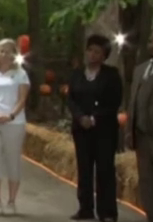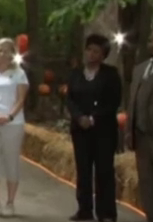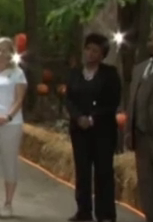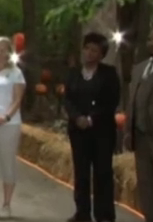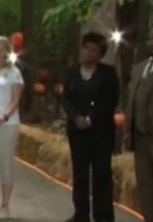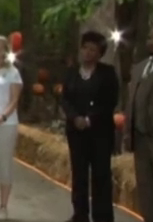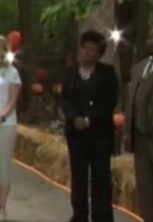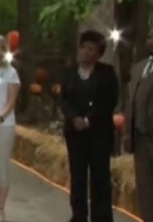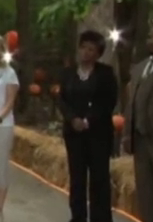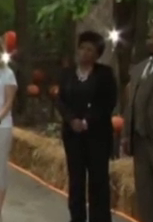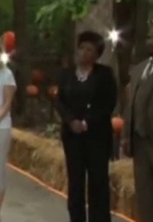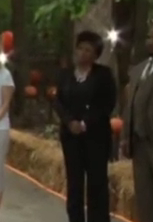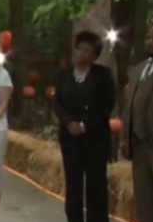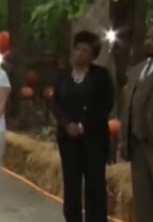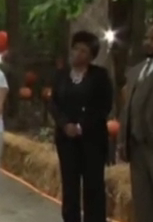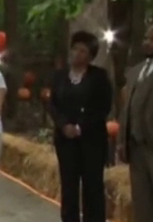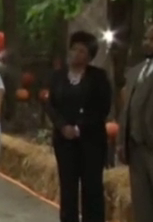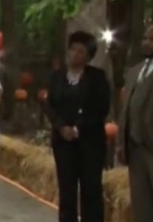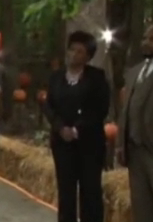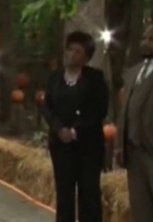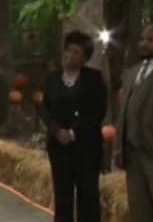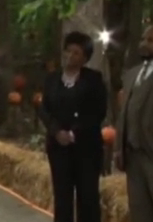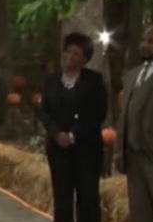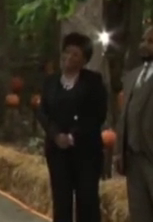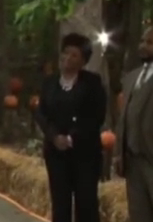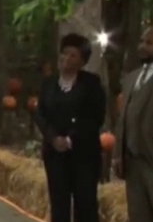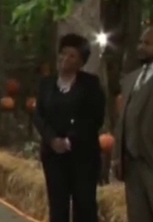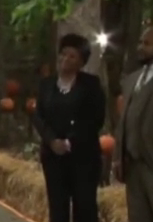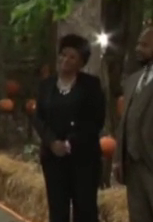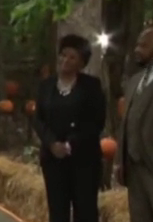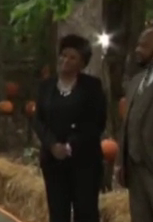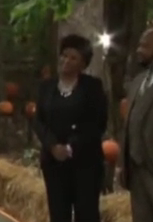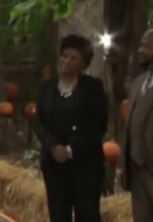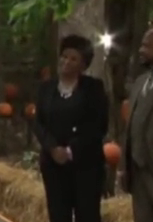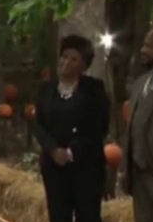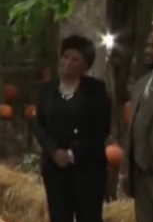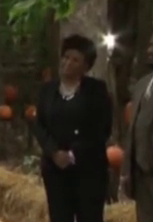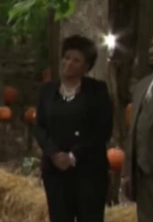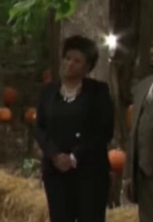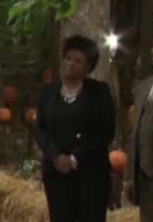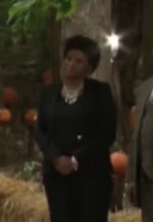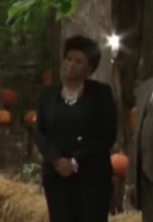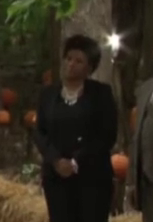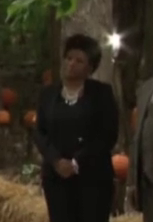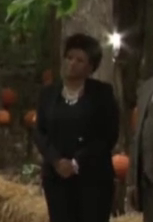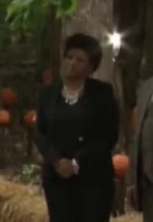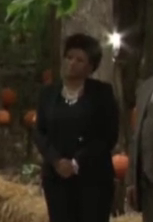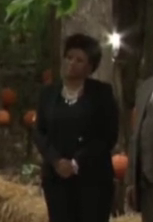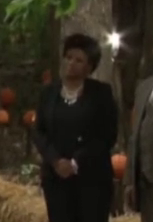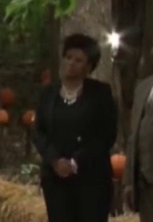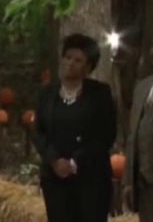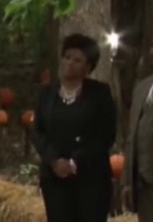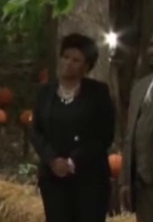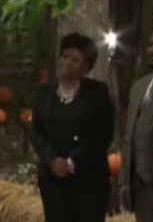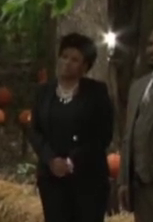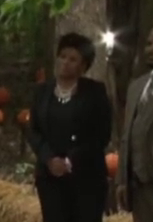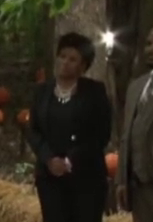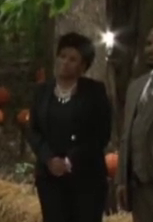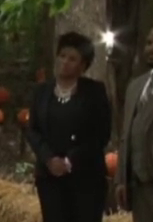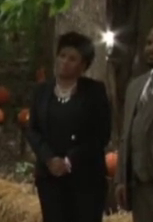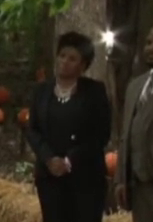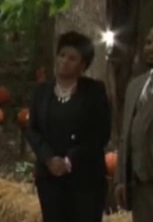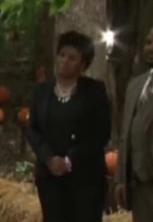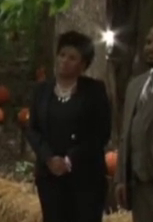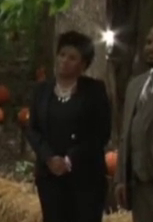is the Yvette Gentry is giving us a couple years of her time after she retired from Louisville Metro Police Department as our chief for